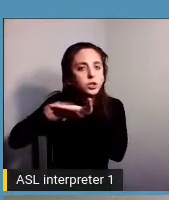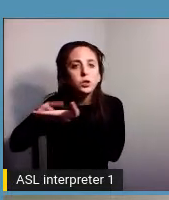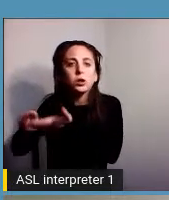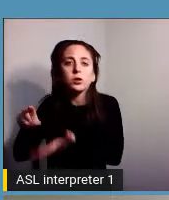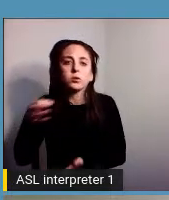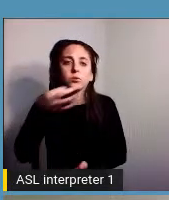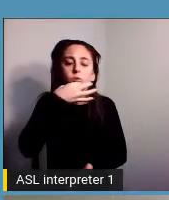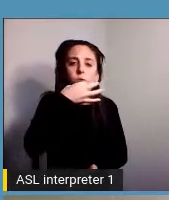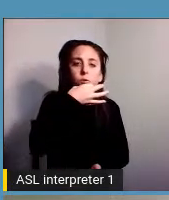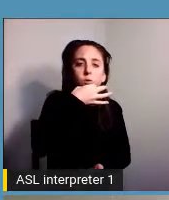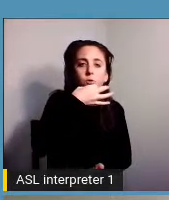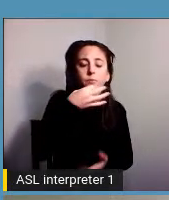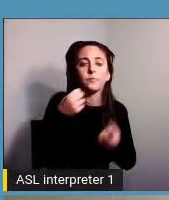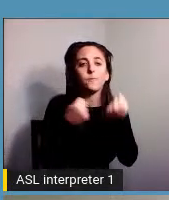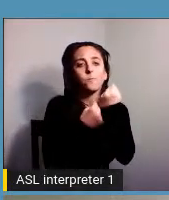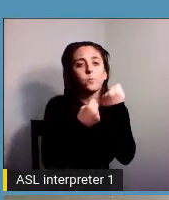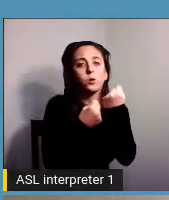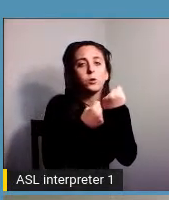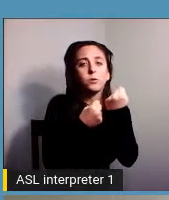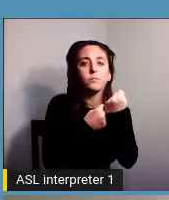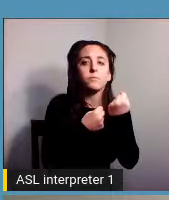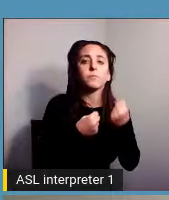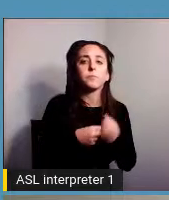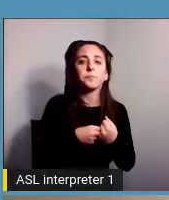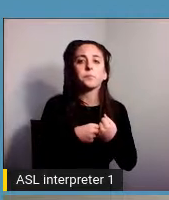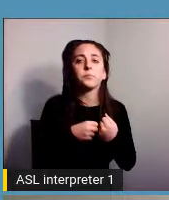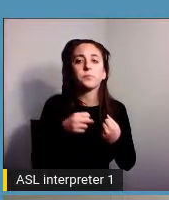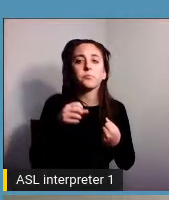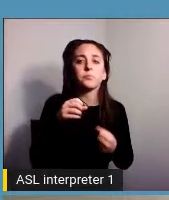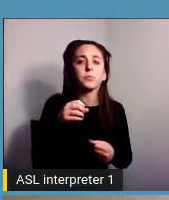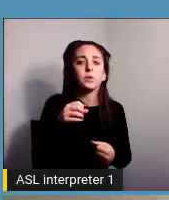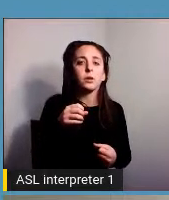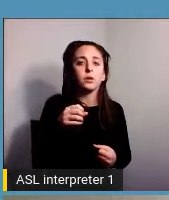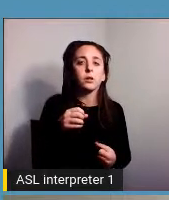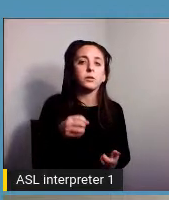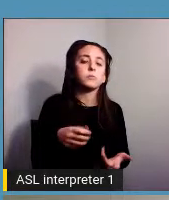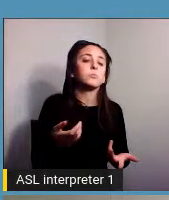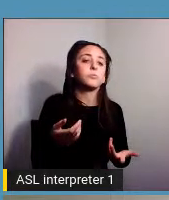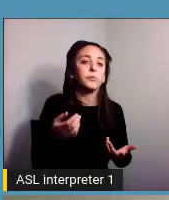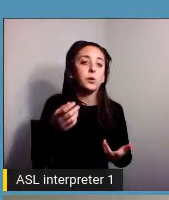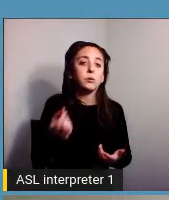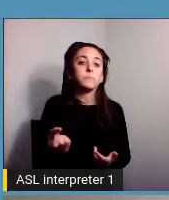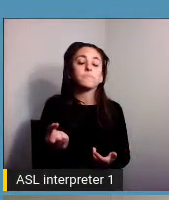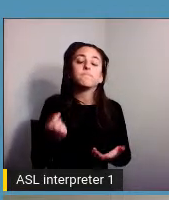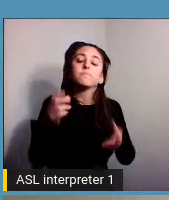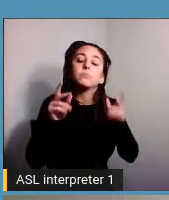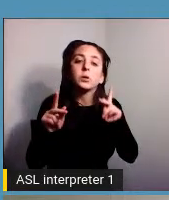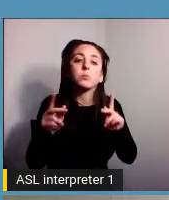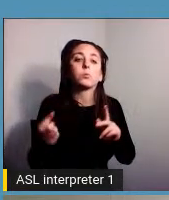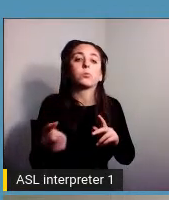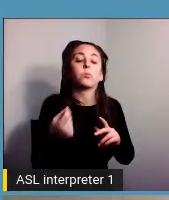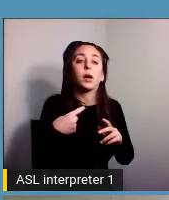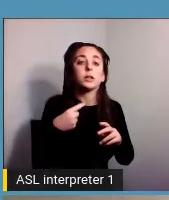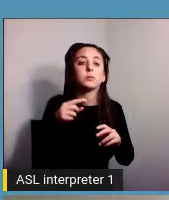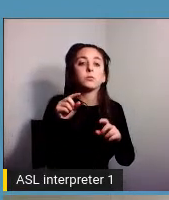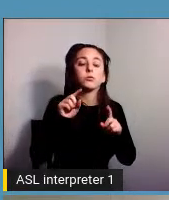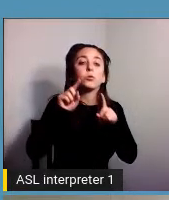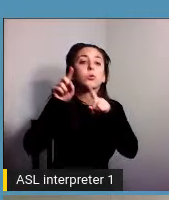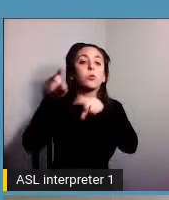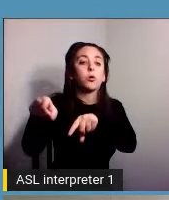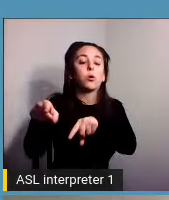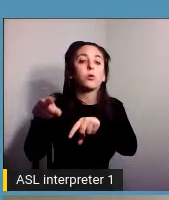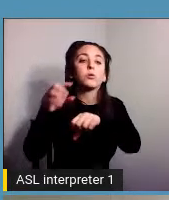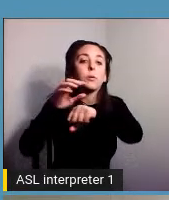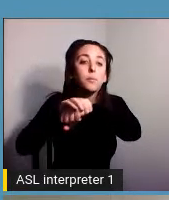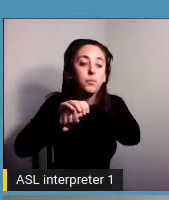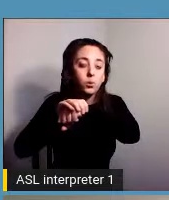the Marsden Fund. And we were asked to come to London to the British Museum. We worked with a couple